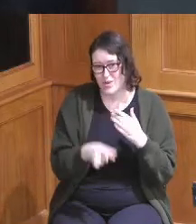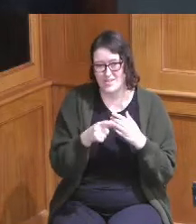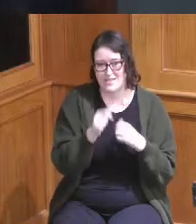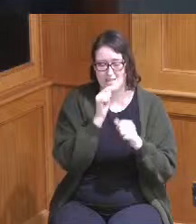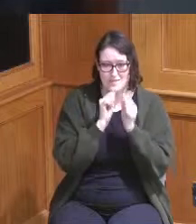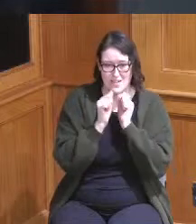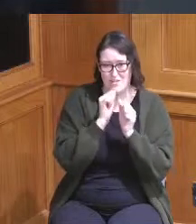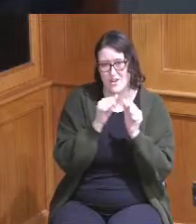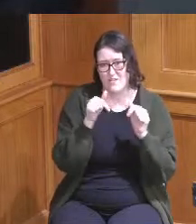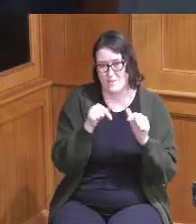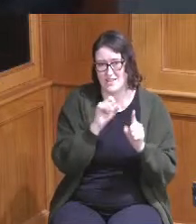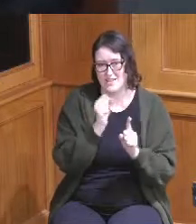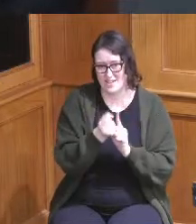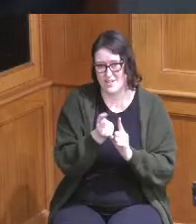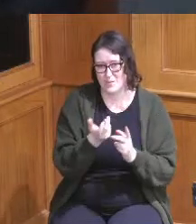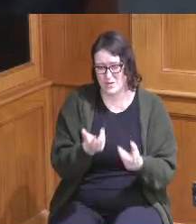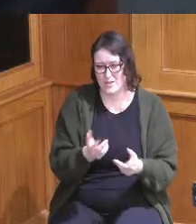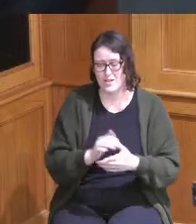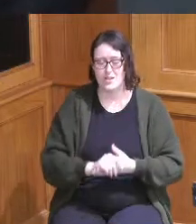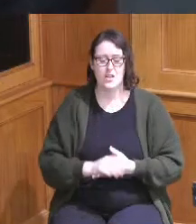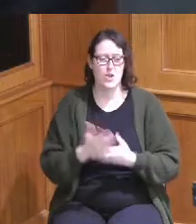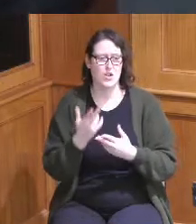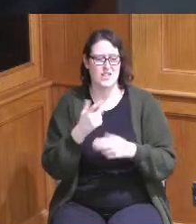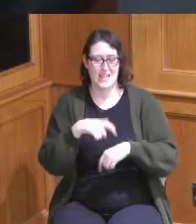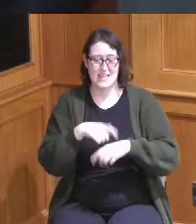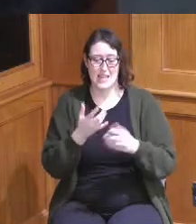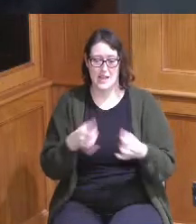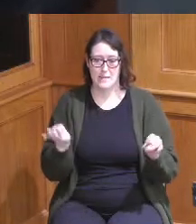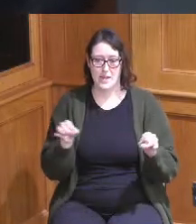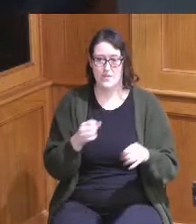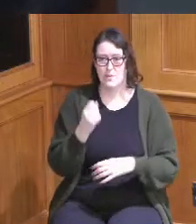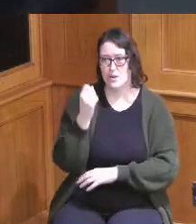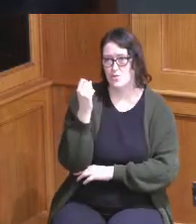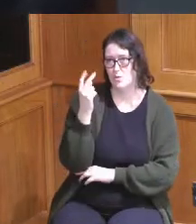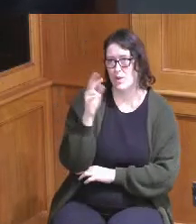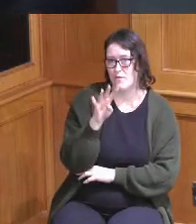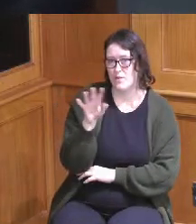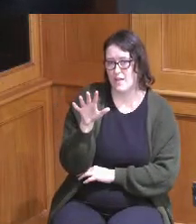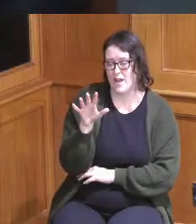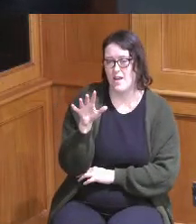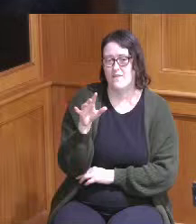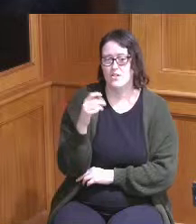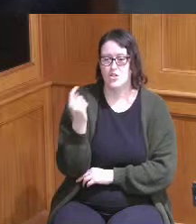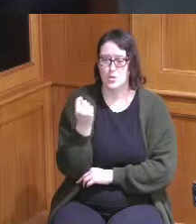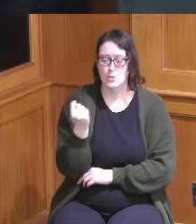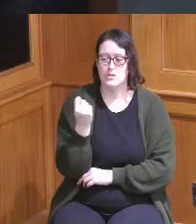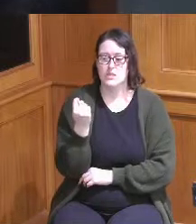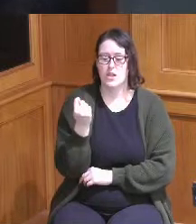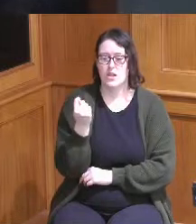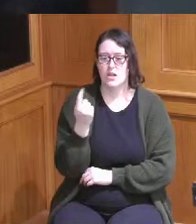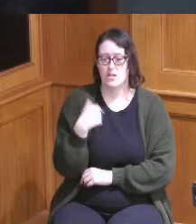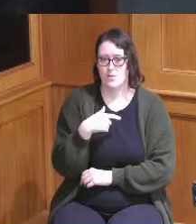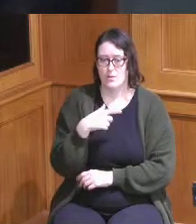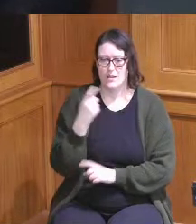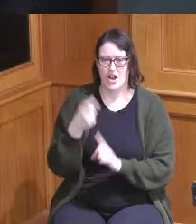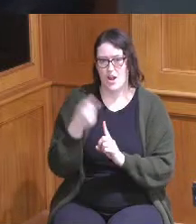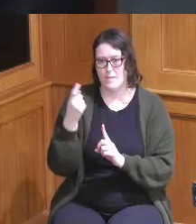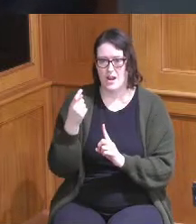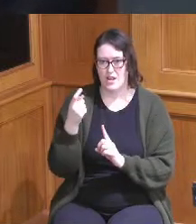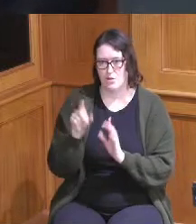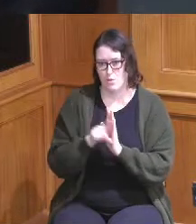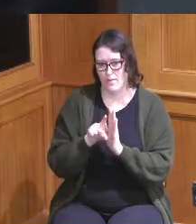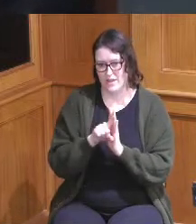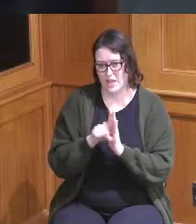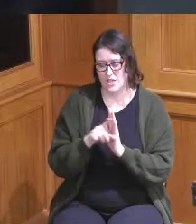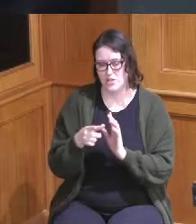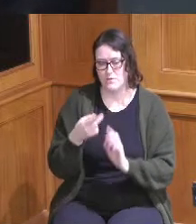event. So just to give you just a quick timeline, so about 12:45 on Tuesday, we get automatic notifications